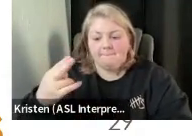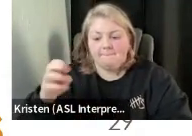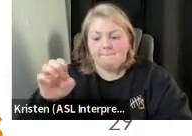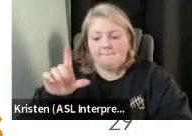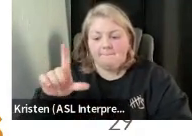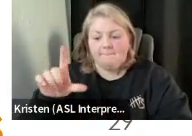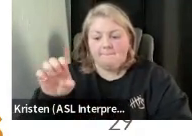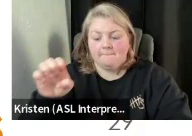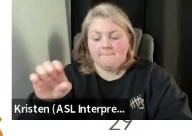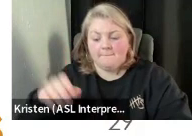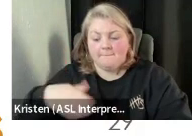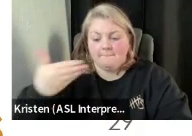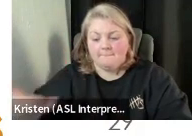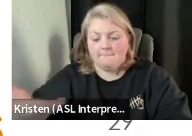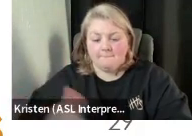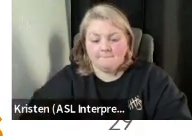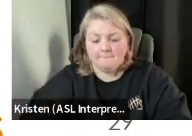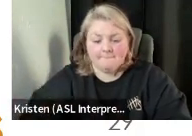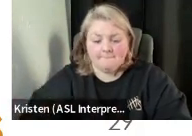Their hand raised, sorry.